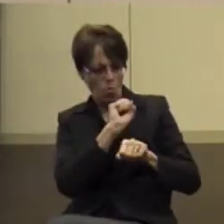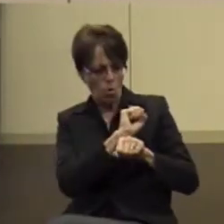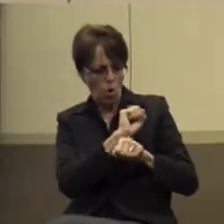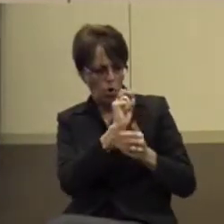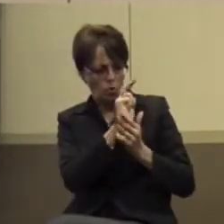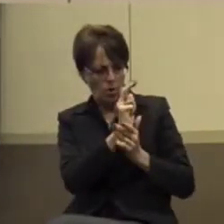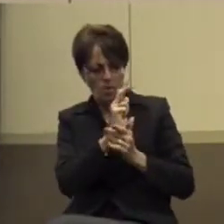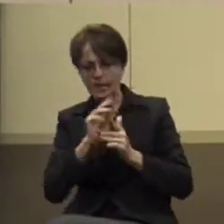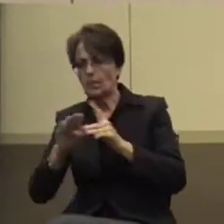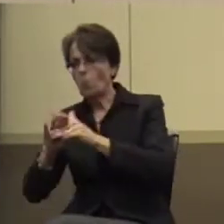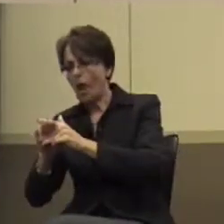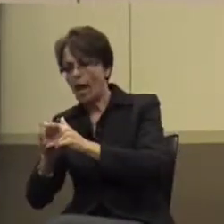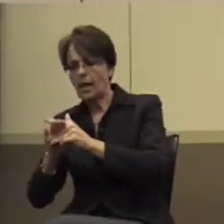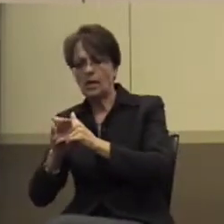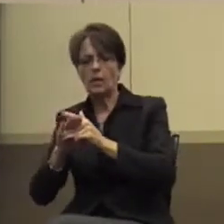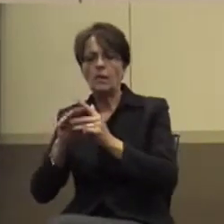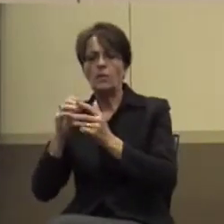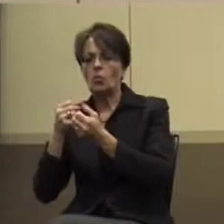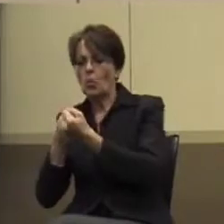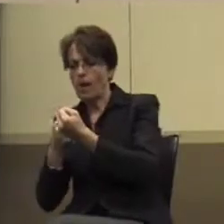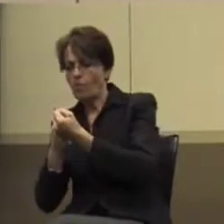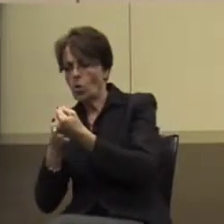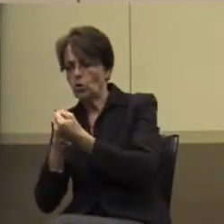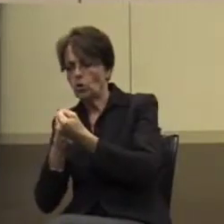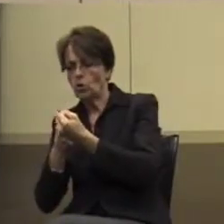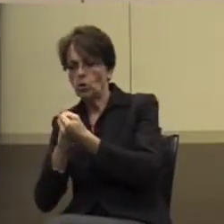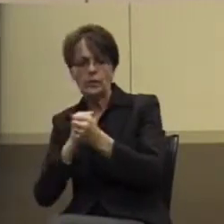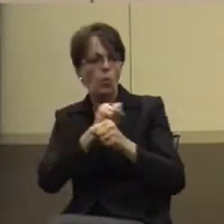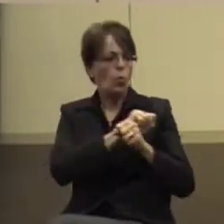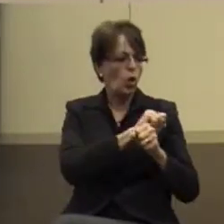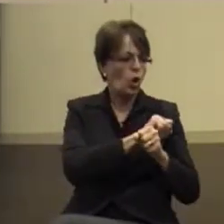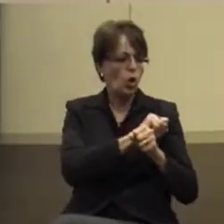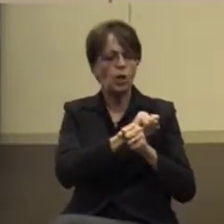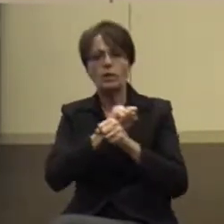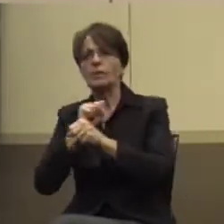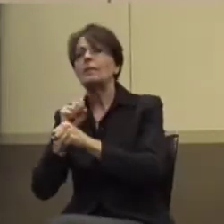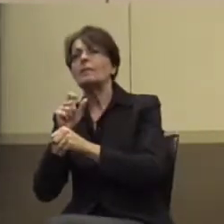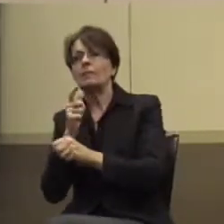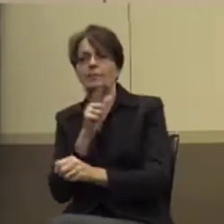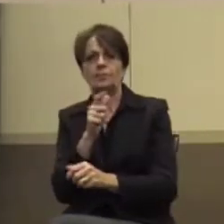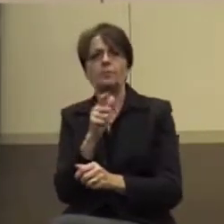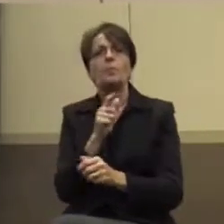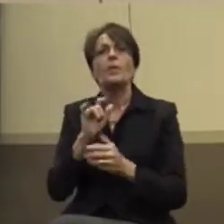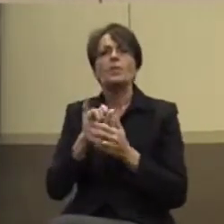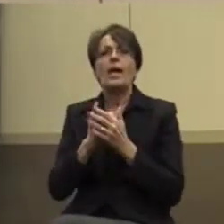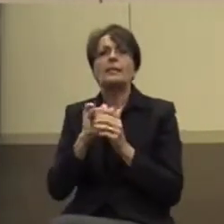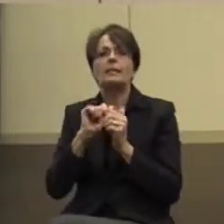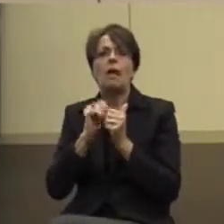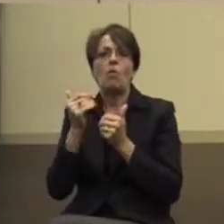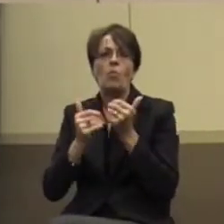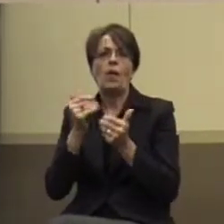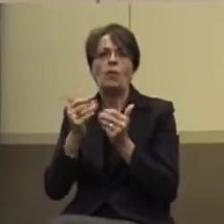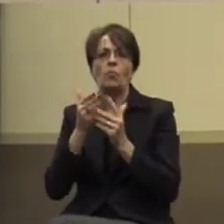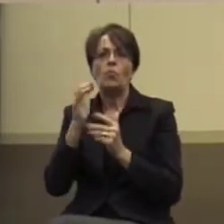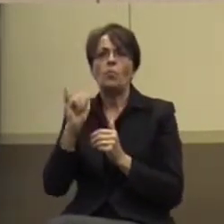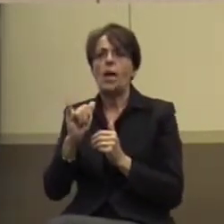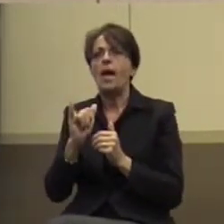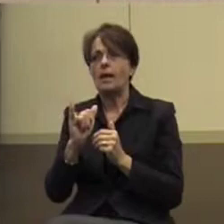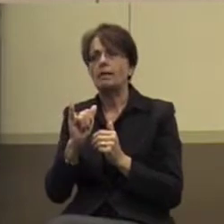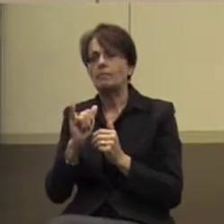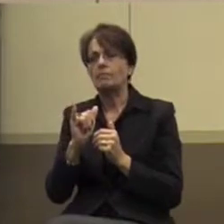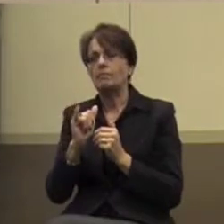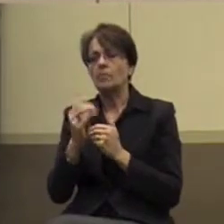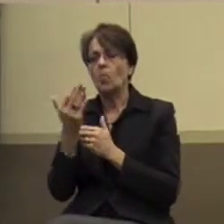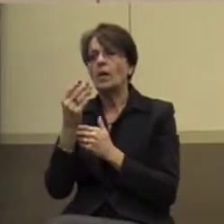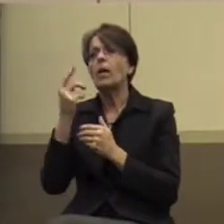3 minutes, and then she'd get her break where she could get her reinforcers, and then work more, and then so that's kind of how it went through that